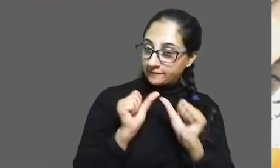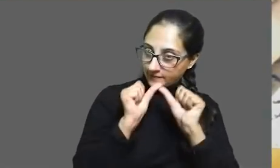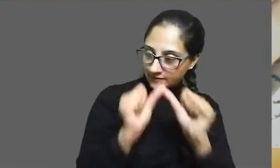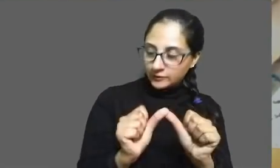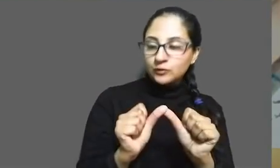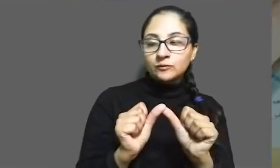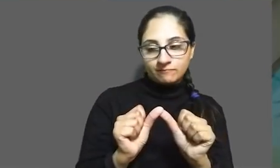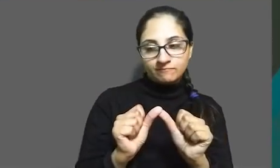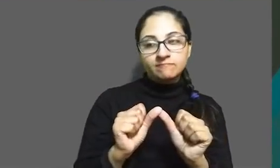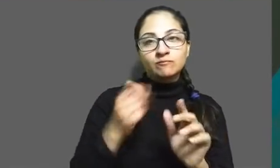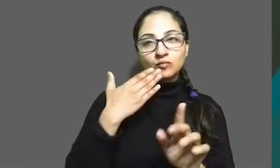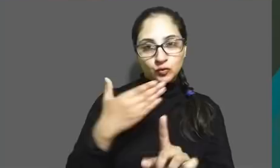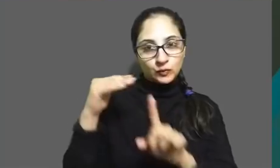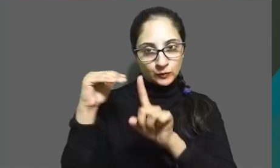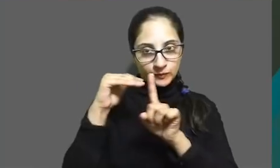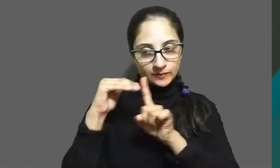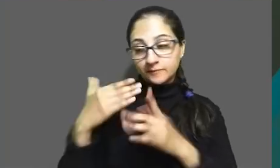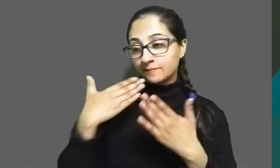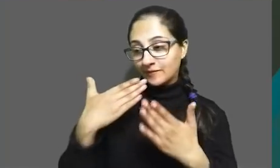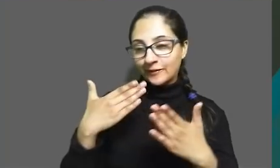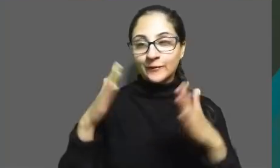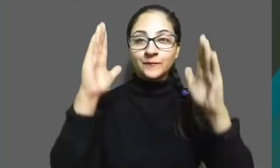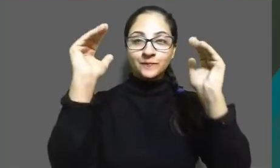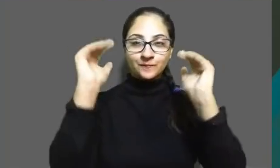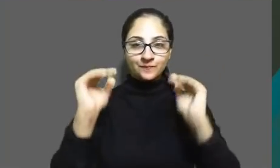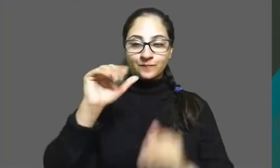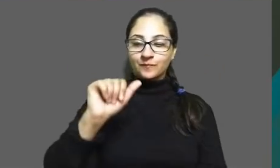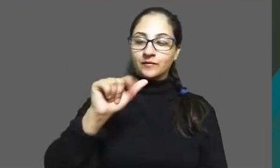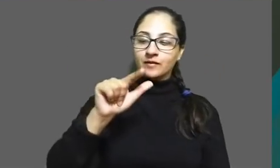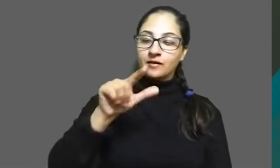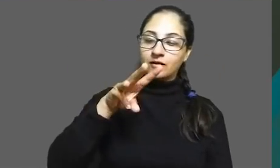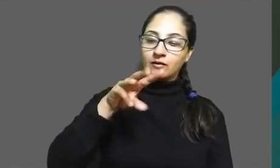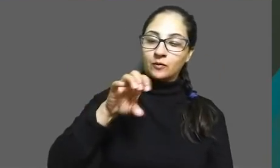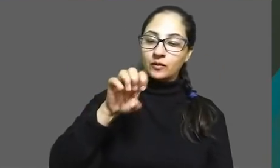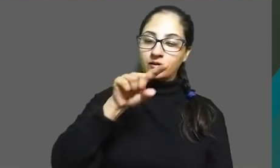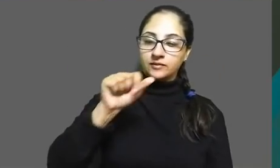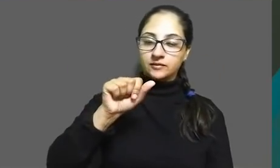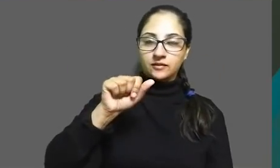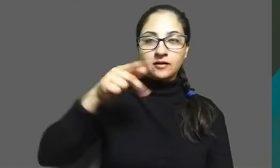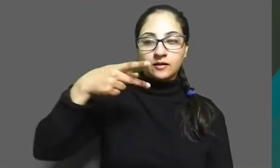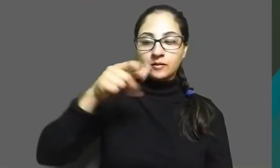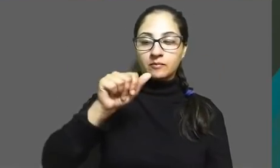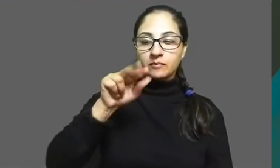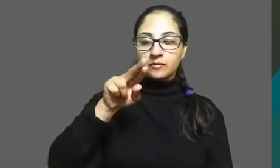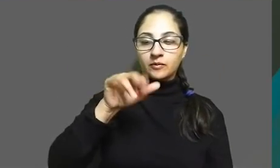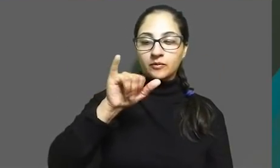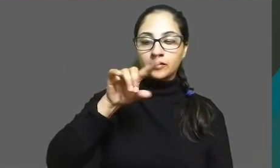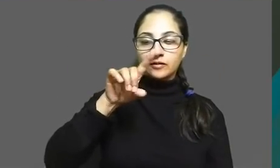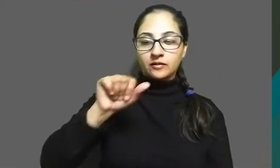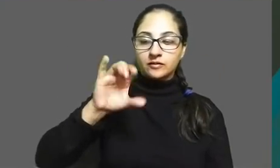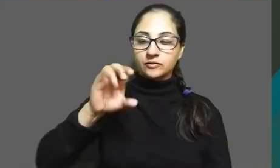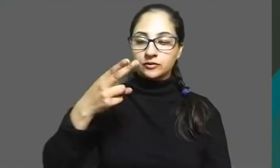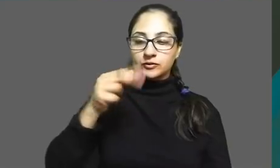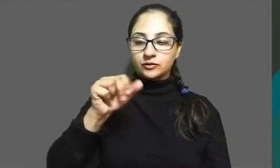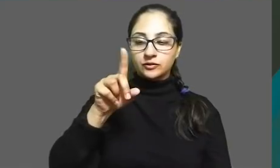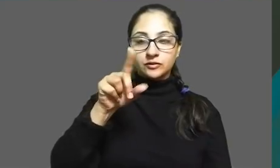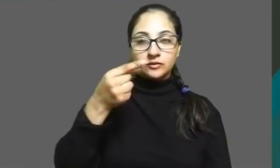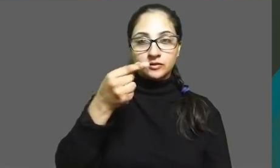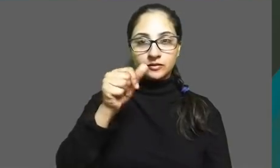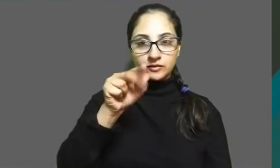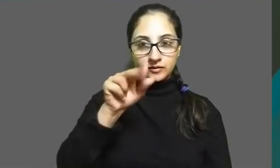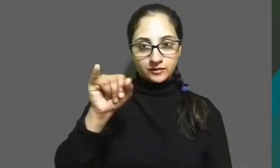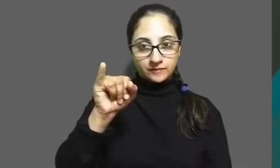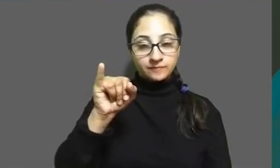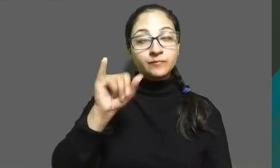time. We are now going to turn to Alvaiza Parinda Chagani. Alvaiza is a graduate of the